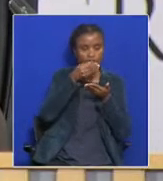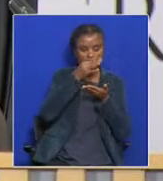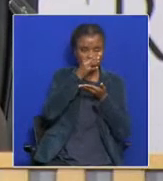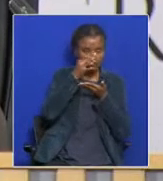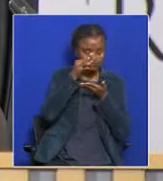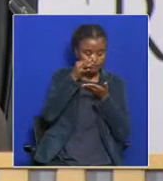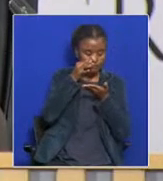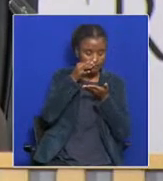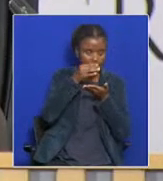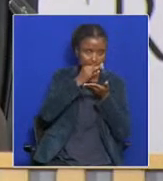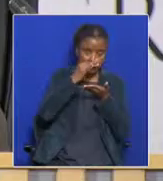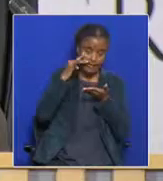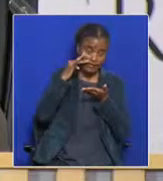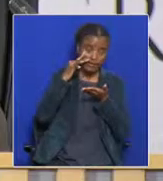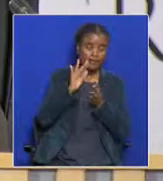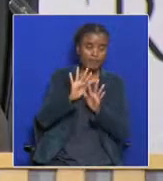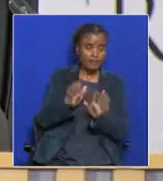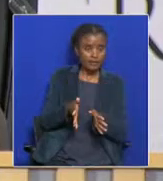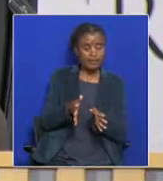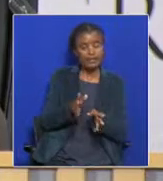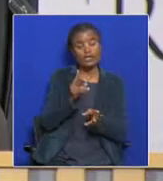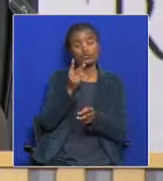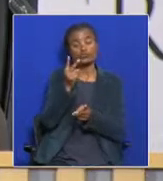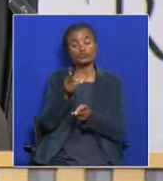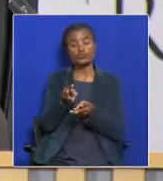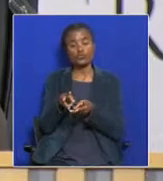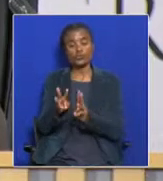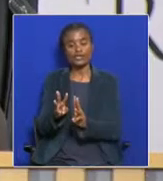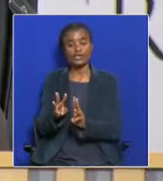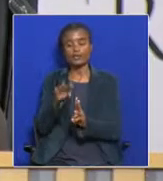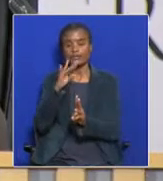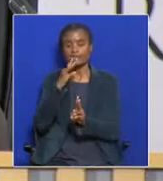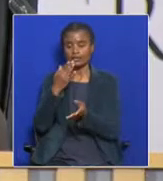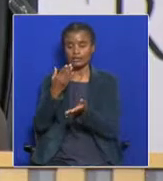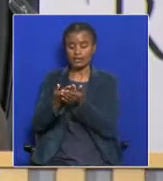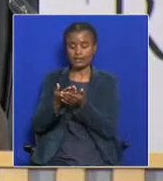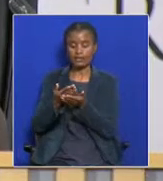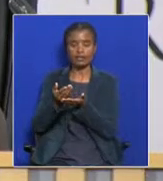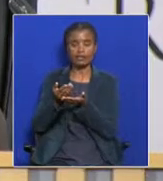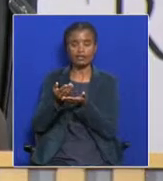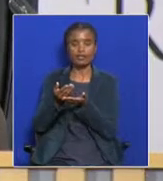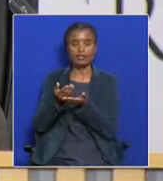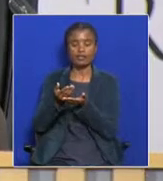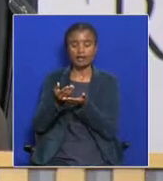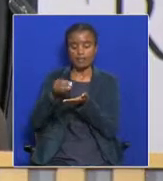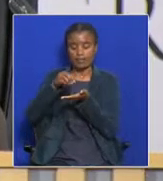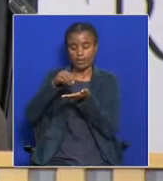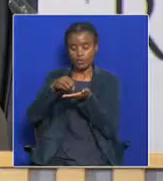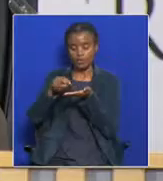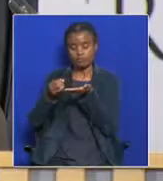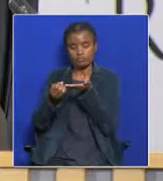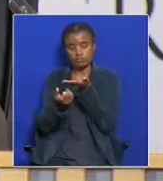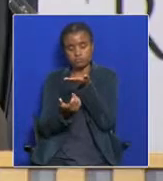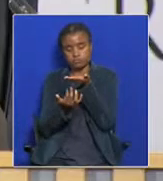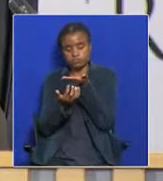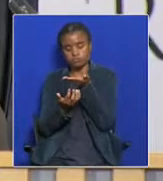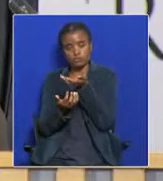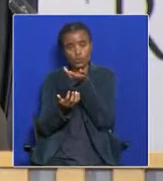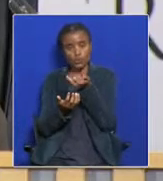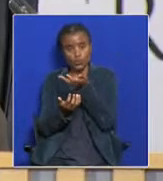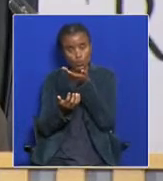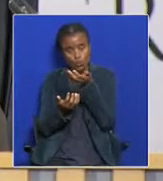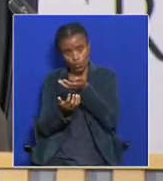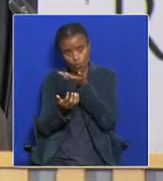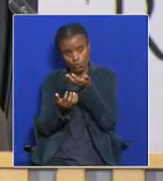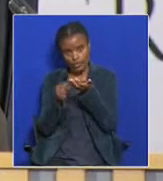cocaine that's also good for cooking into crack cocaine. And not obviously, your yield in terms of the amount